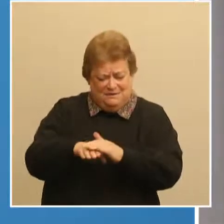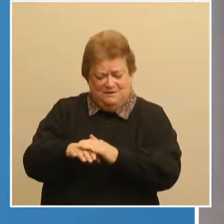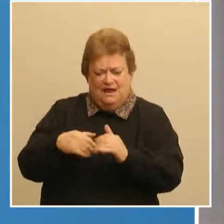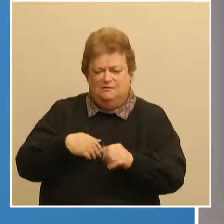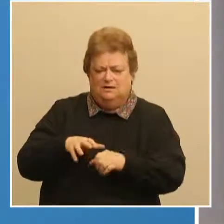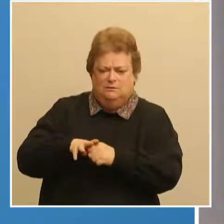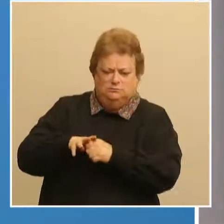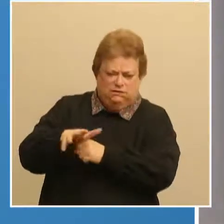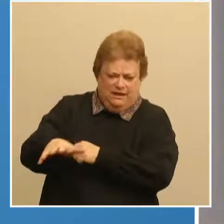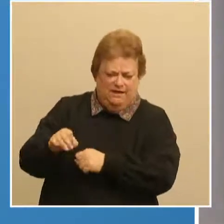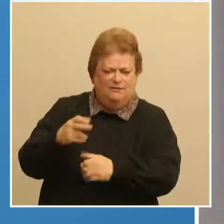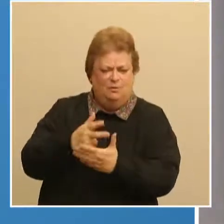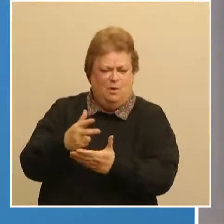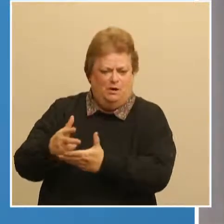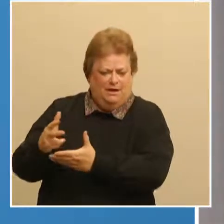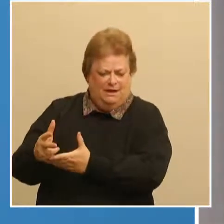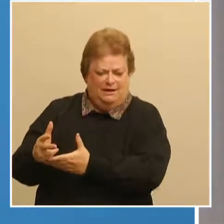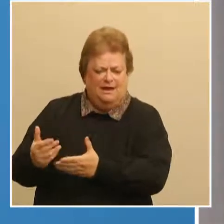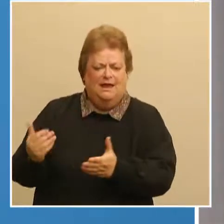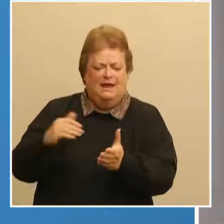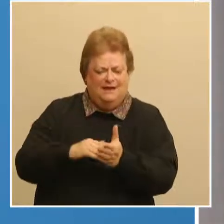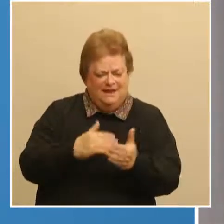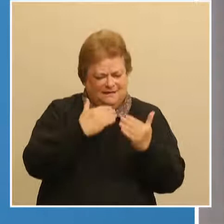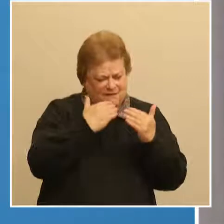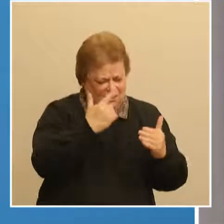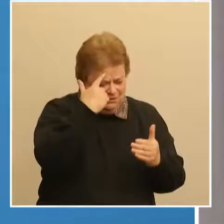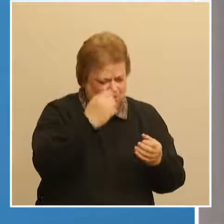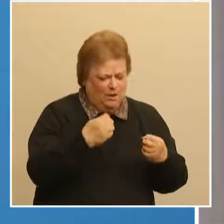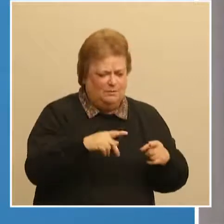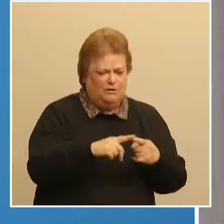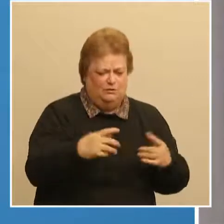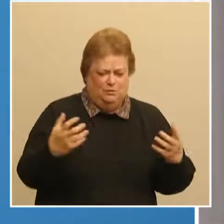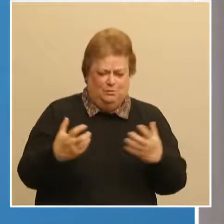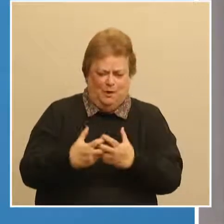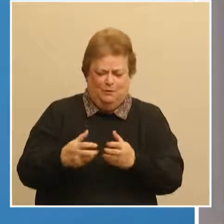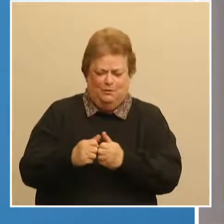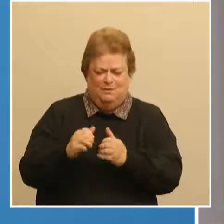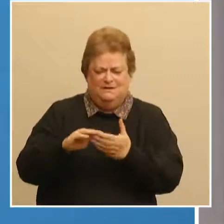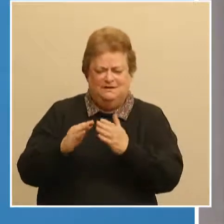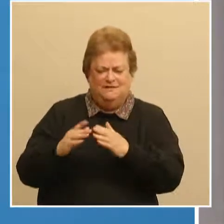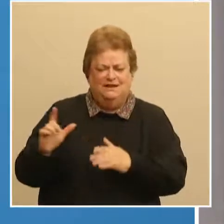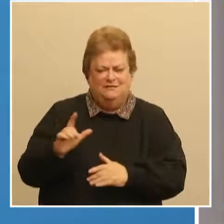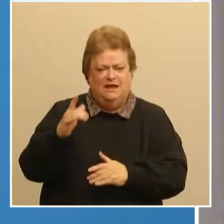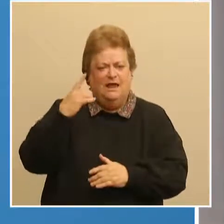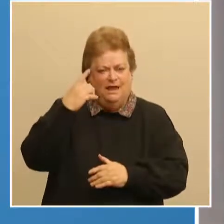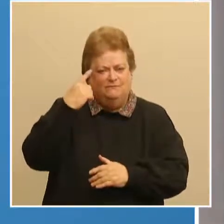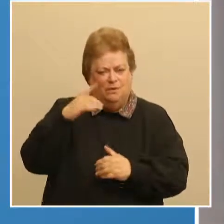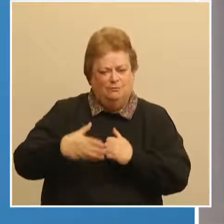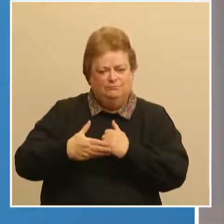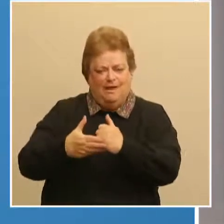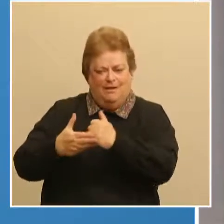parking. Once again, thank you, Mayor, for this opportunity to partner with the City of Lincoln in this important vaccination effort.